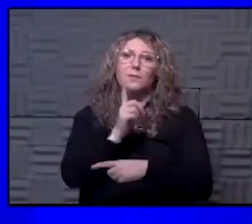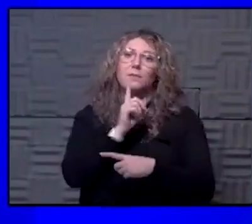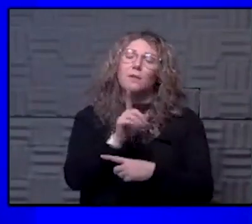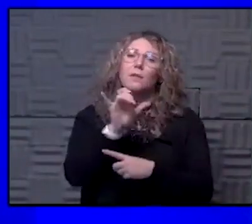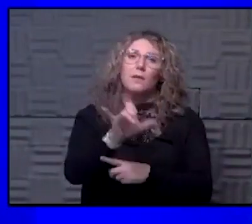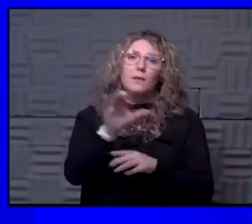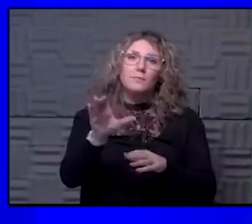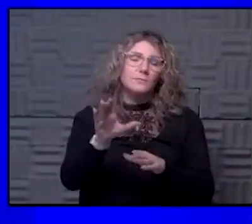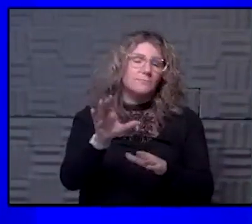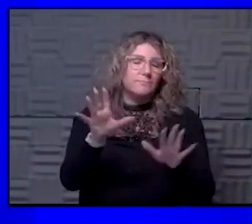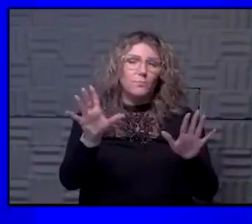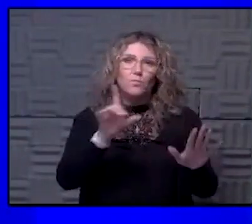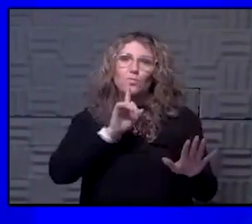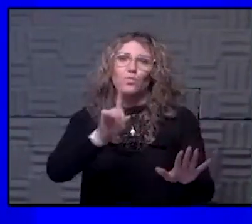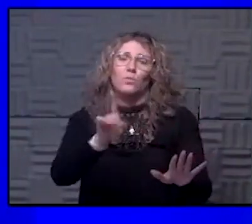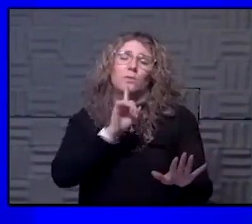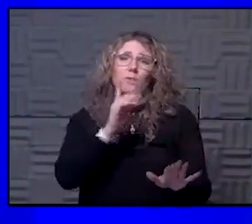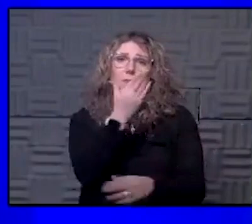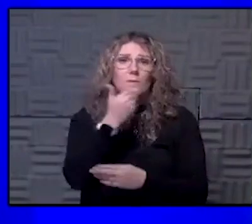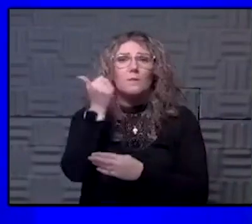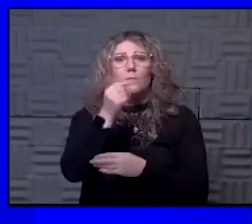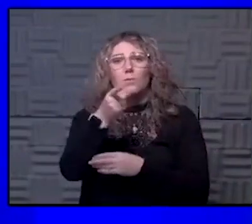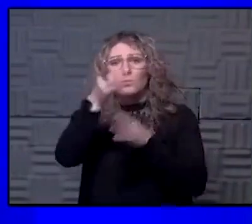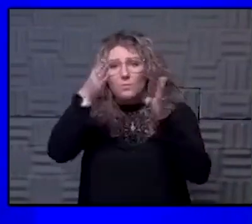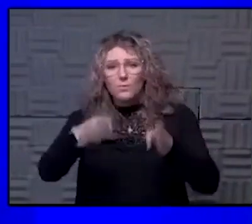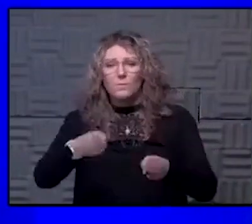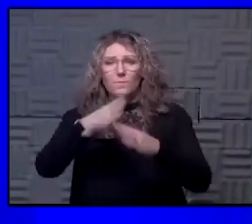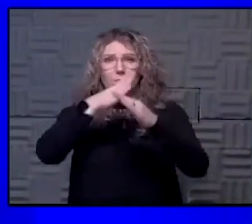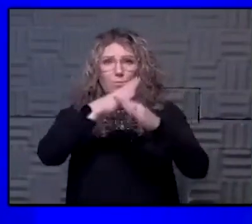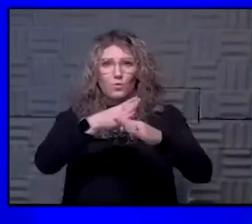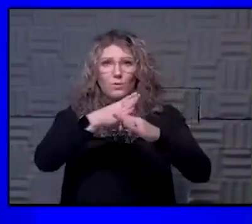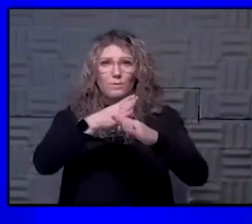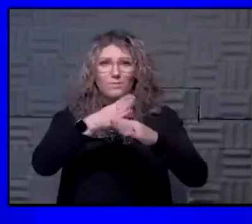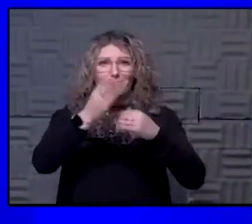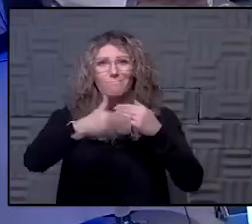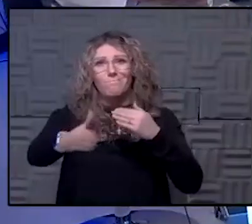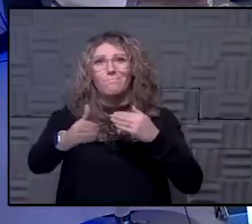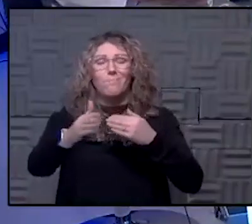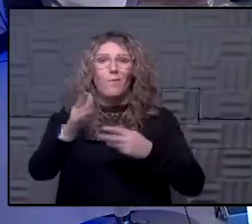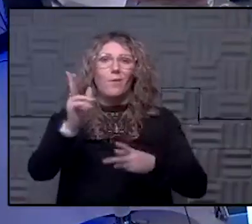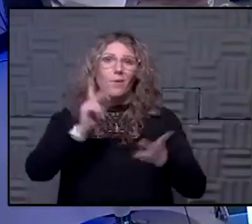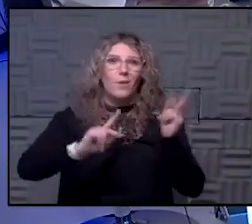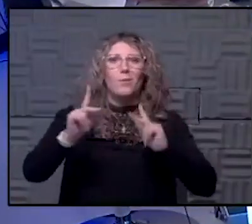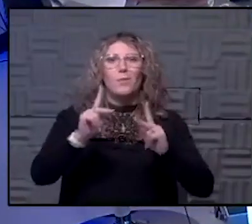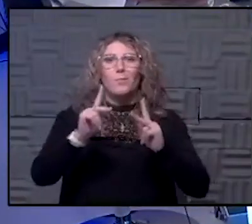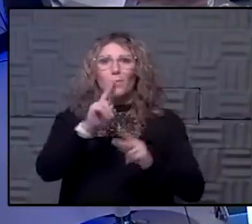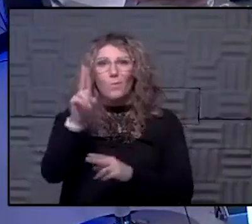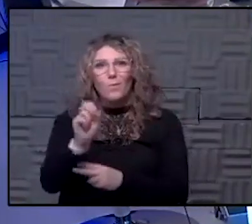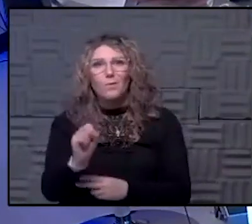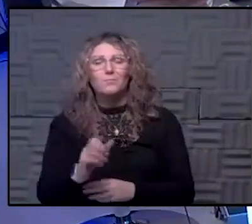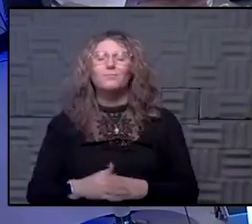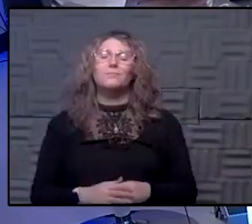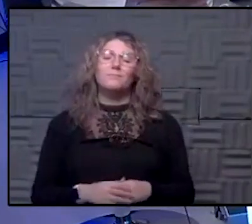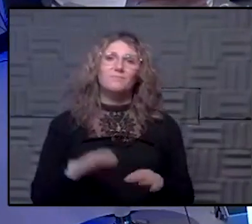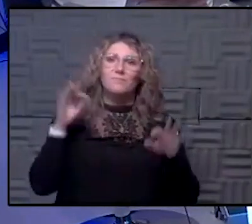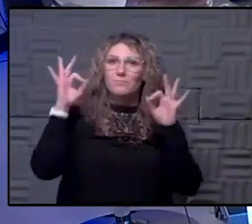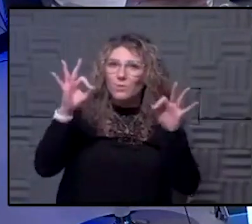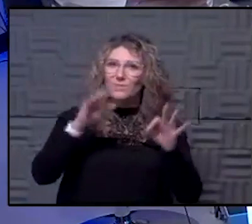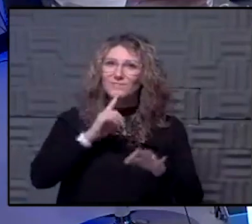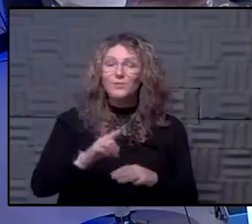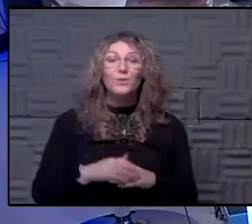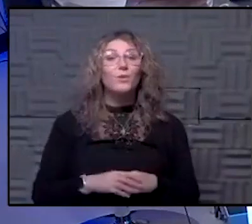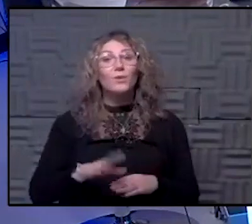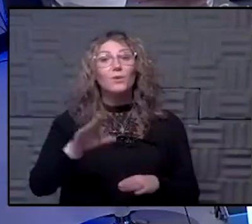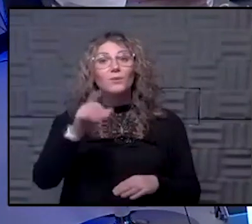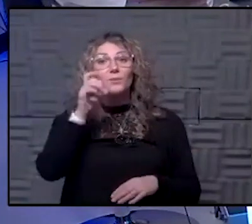act of charity by you, the individual, to help protect your fellow citizens. Yeah, perfect. That is so true.